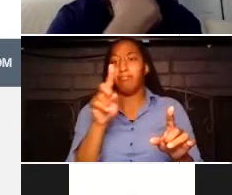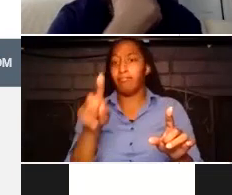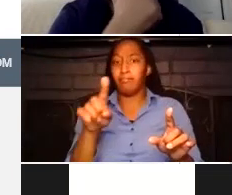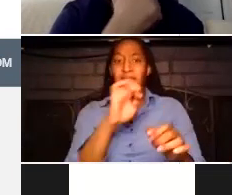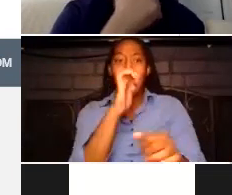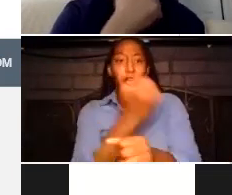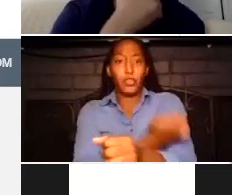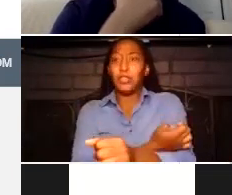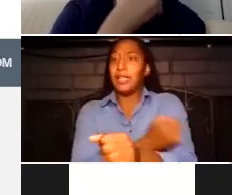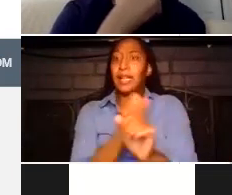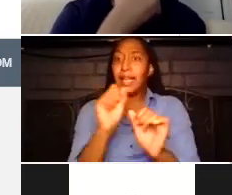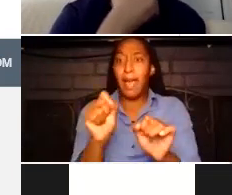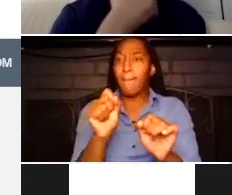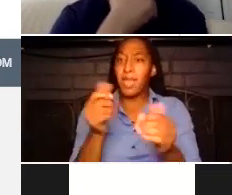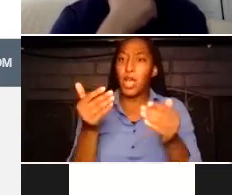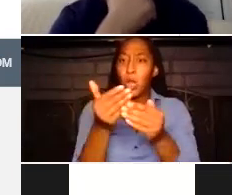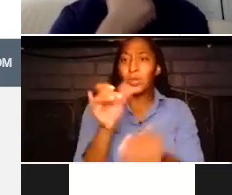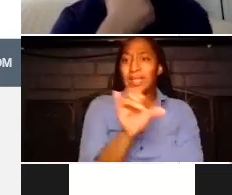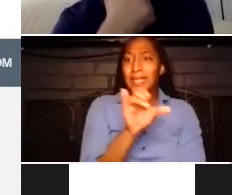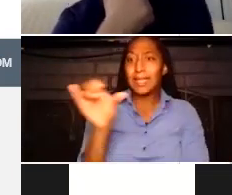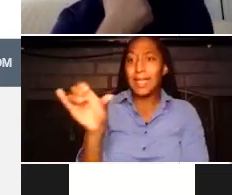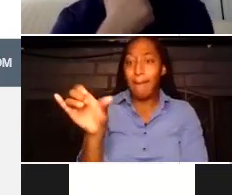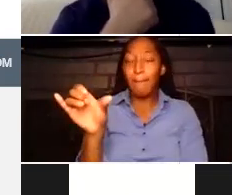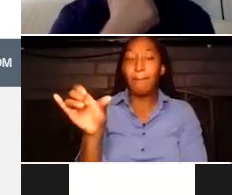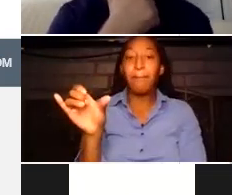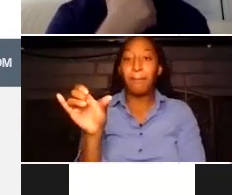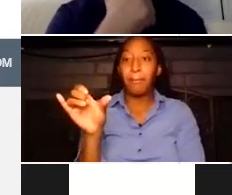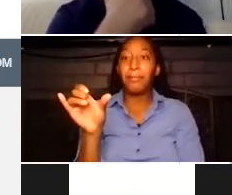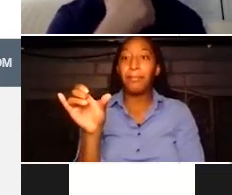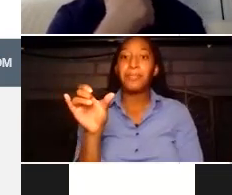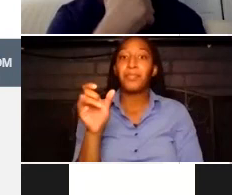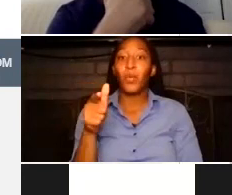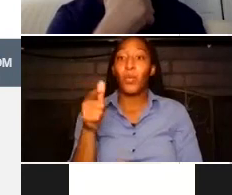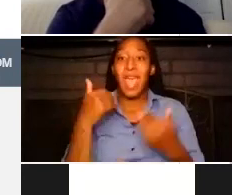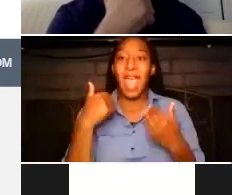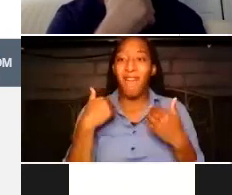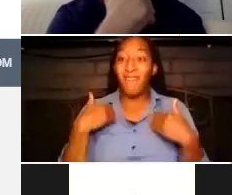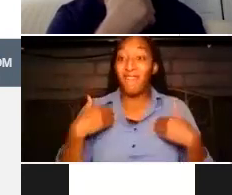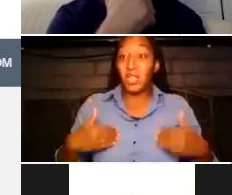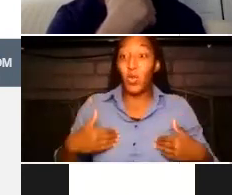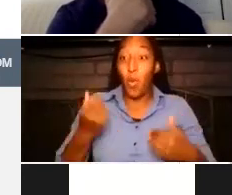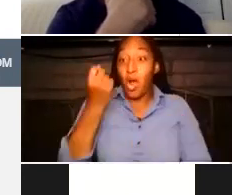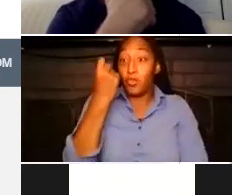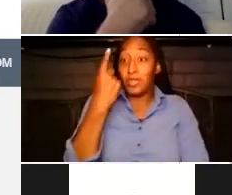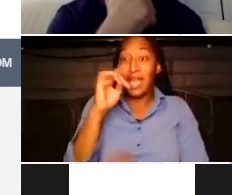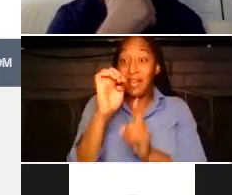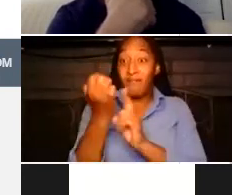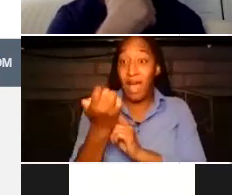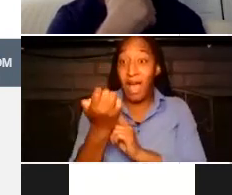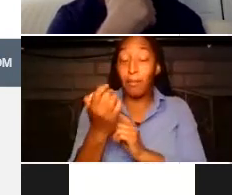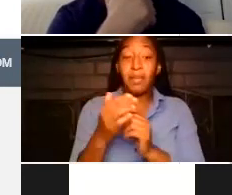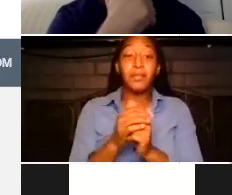understanding of our environment that physicists and scientists have, you know,